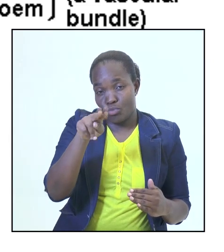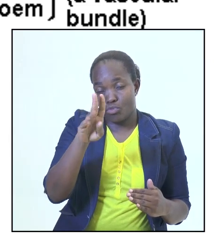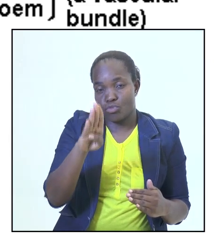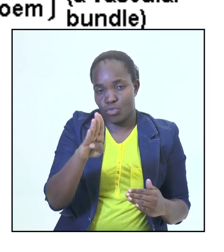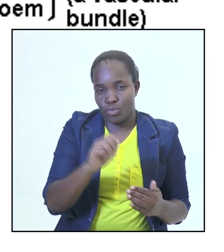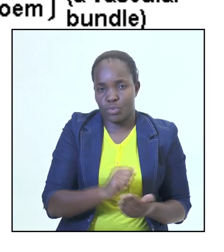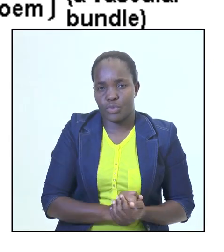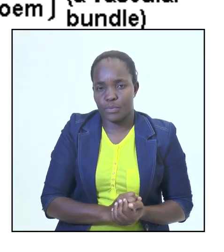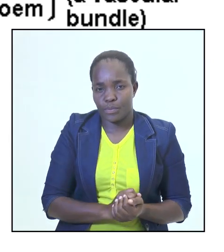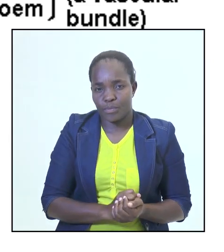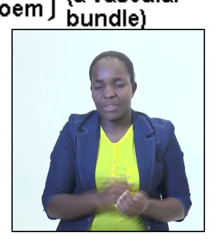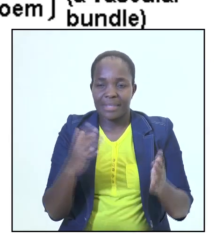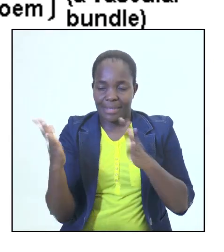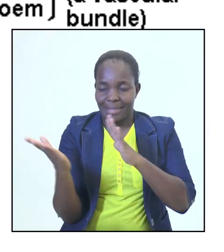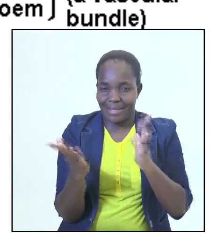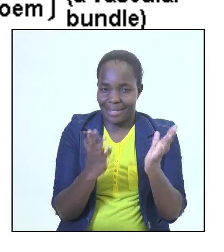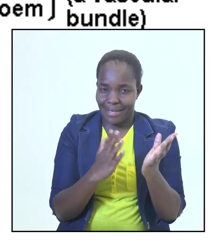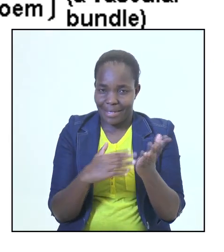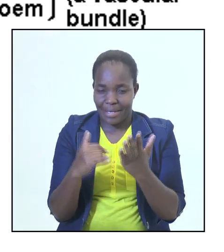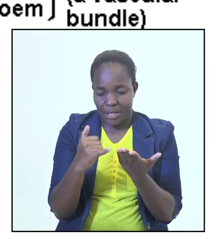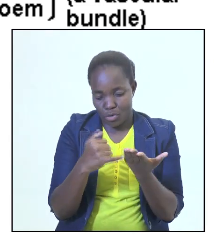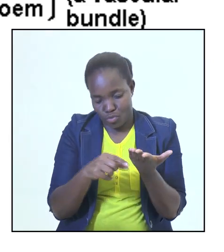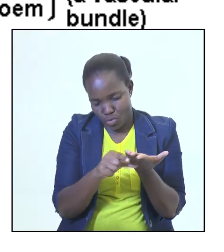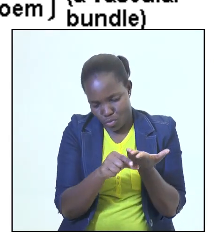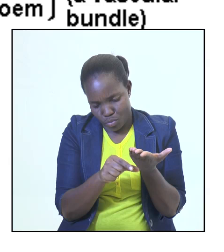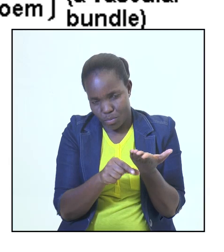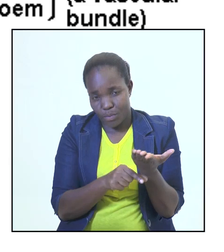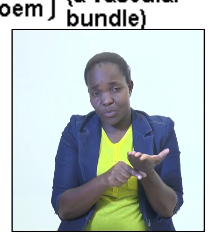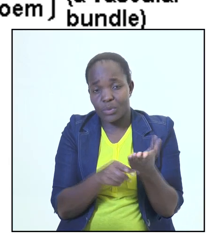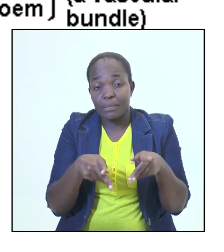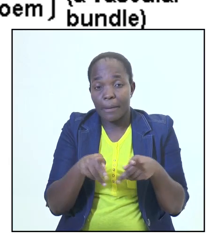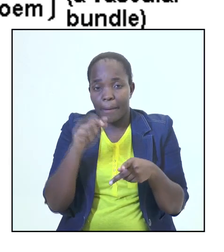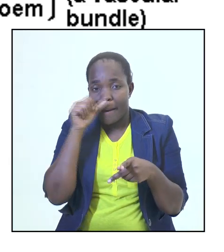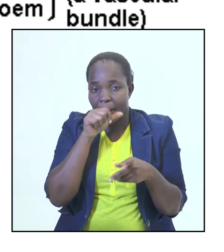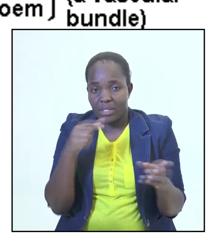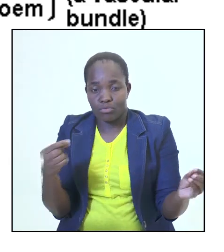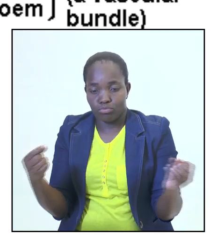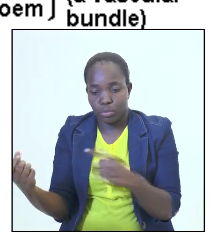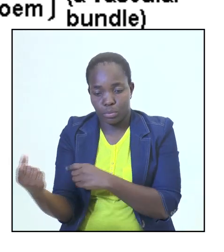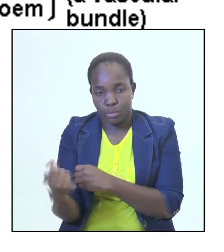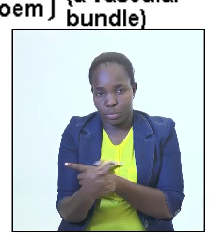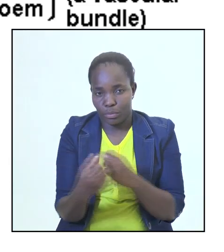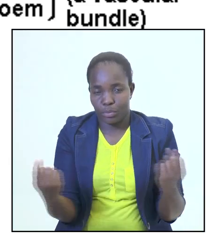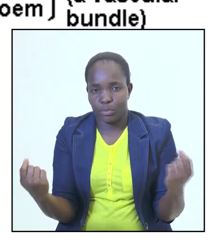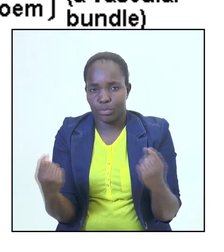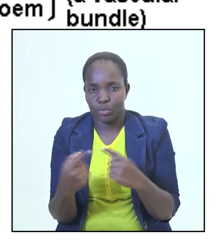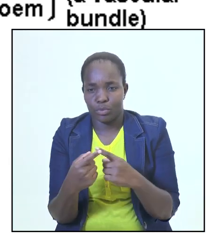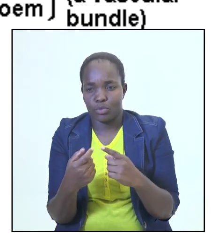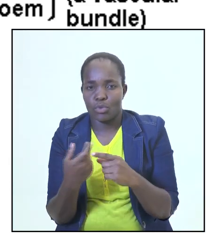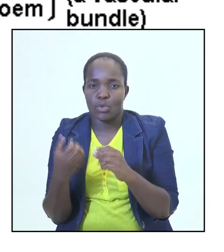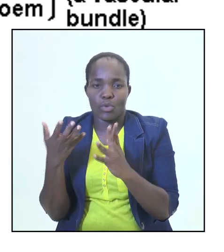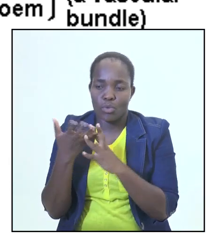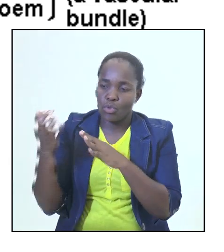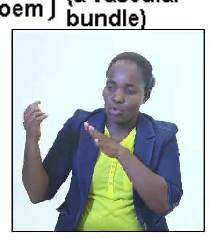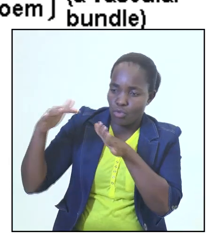air spaces in the next layer allow gas exchange by diffusion between the mesophil cells and